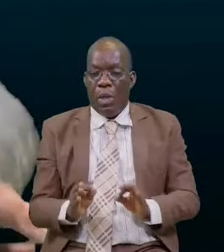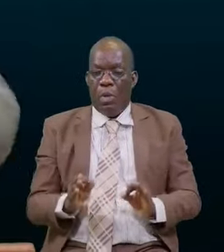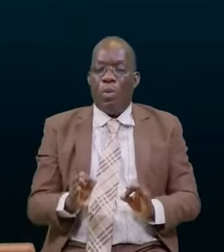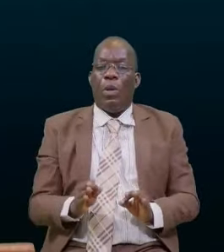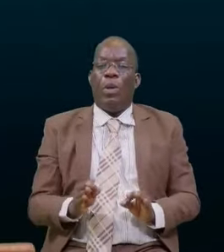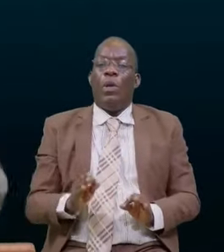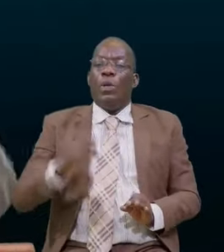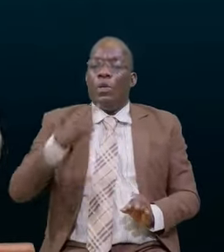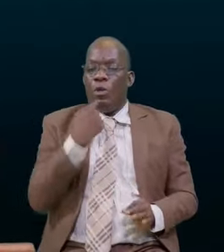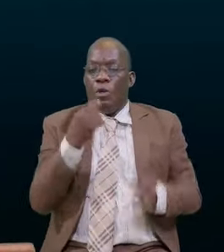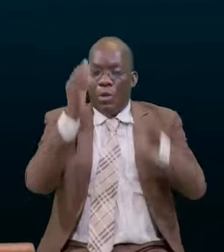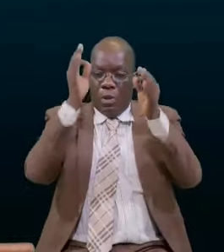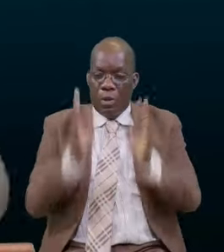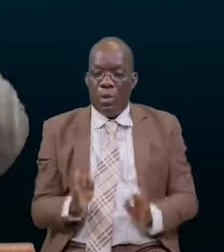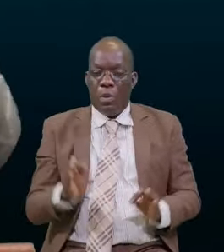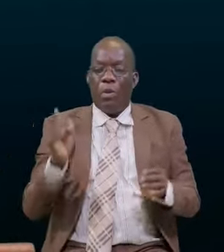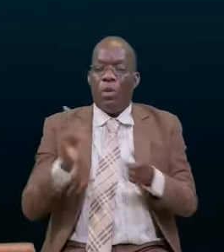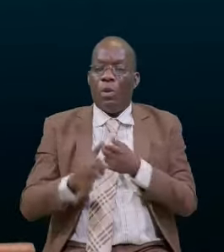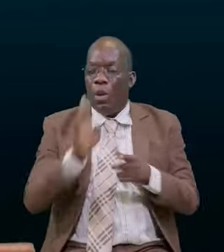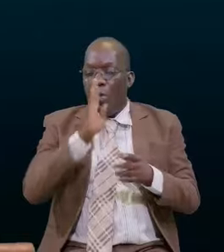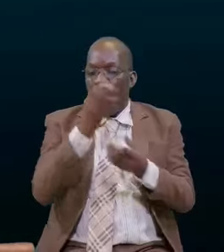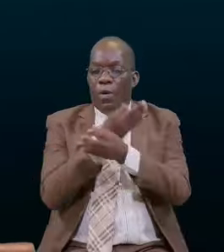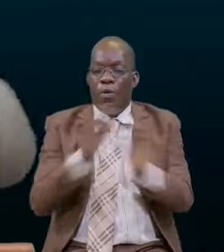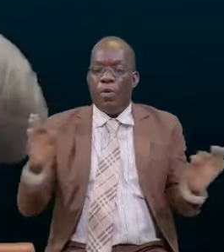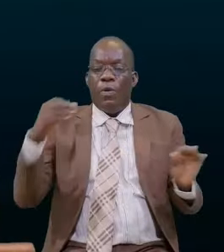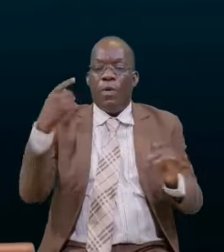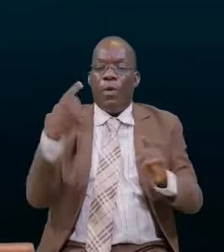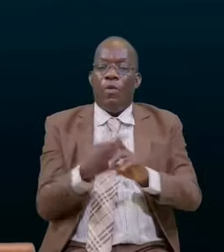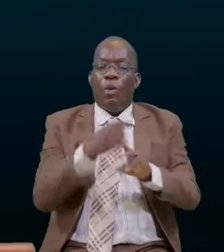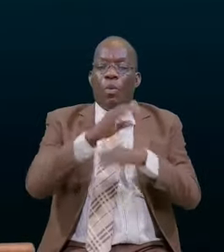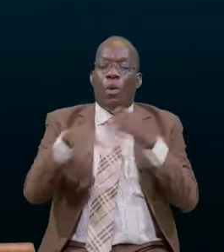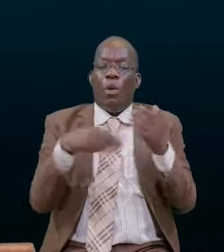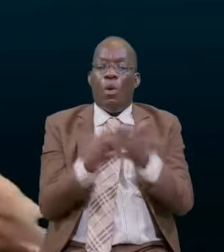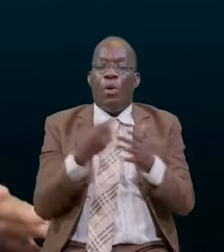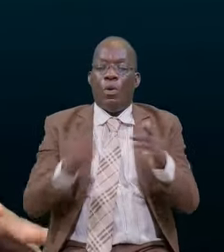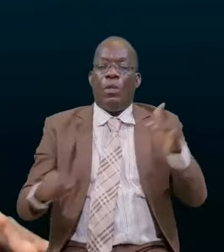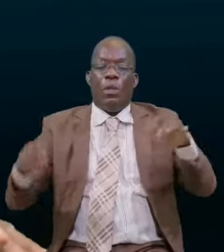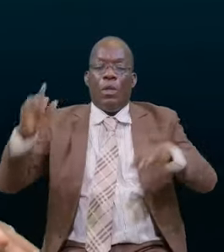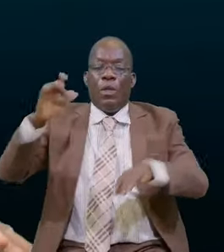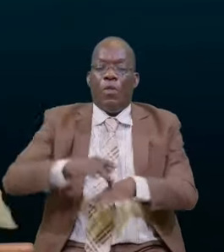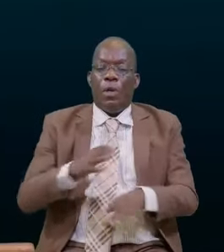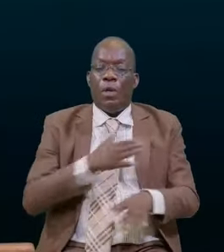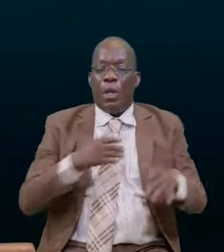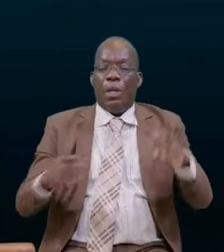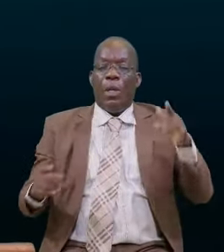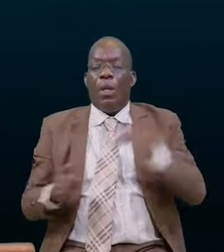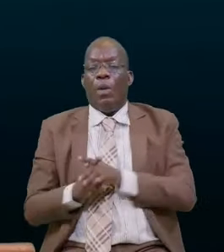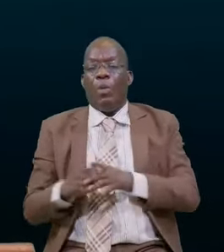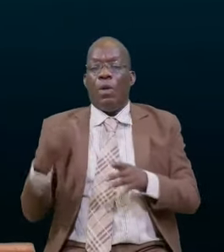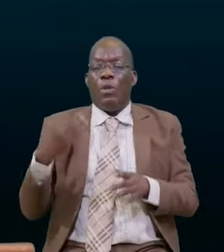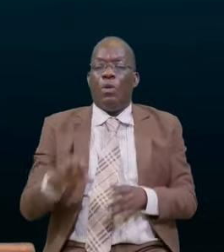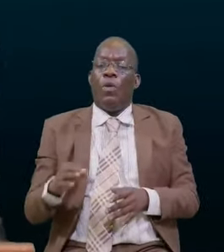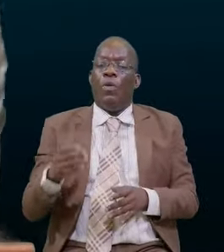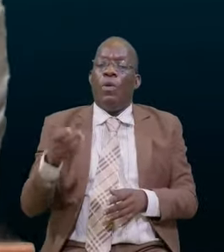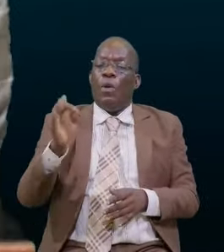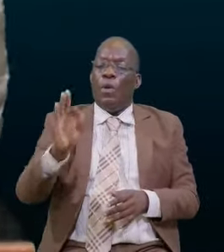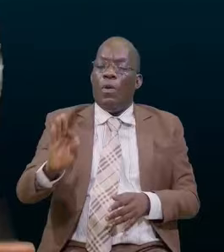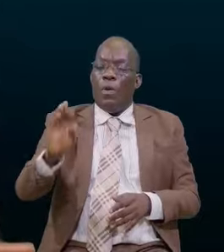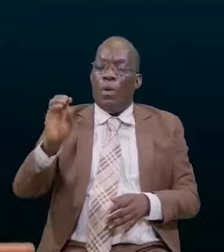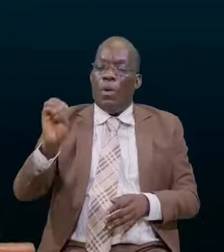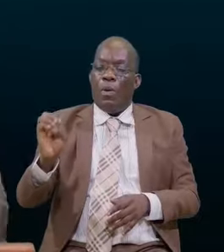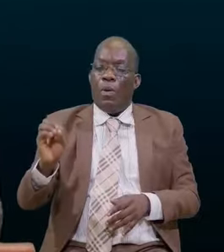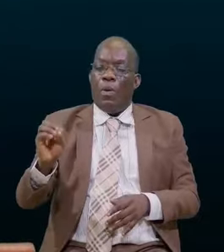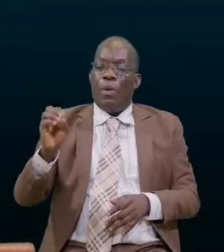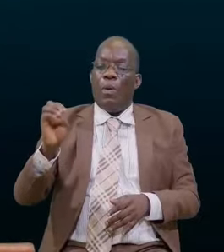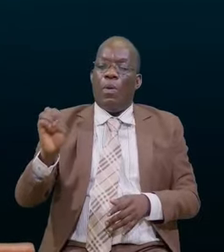free from all the effect and the manifestation and presence of the little little foxes there must be a determination